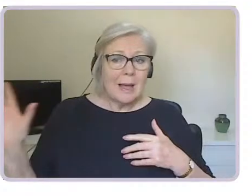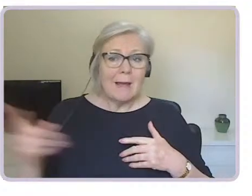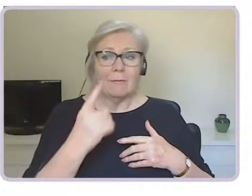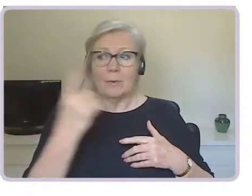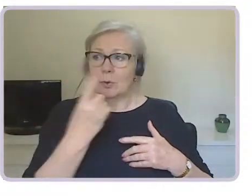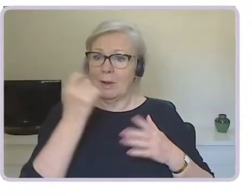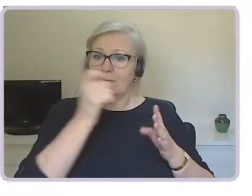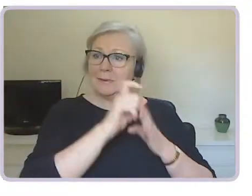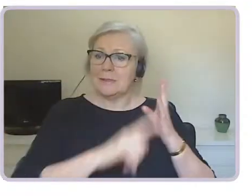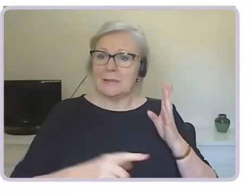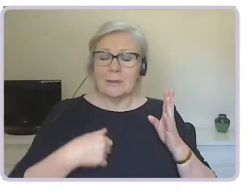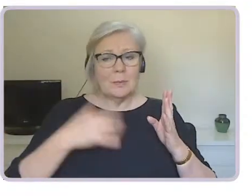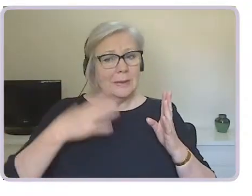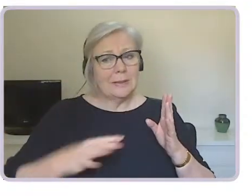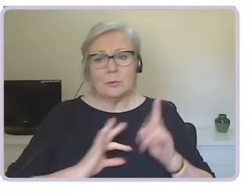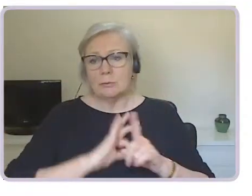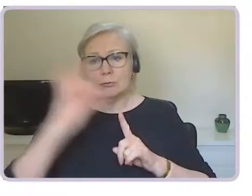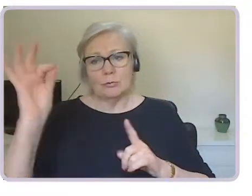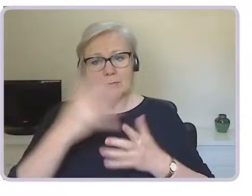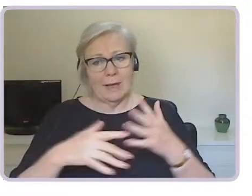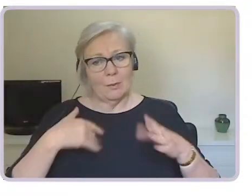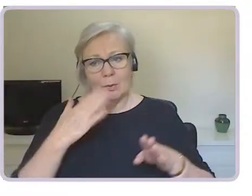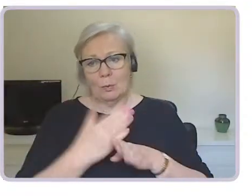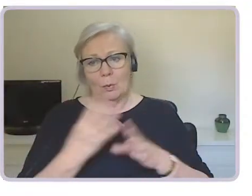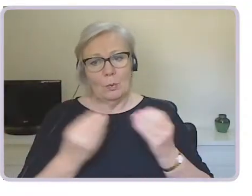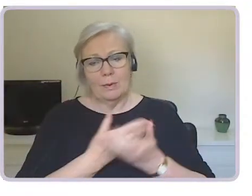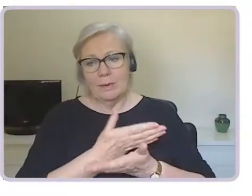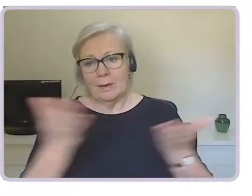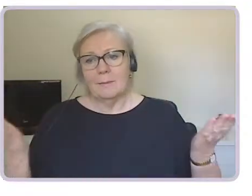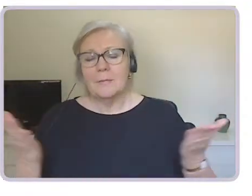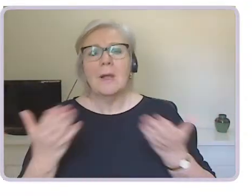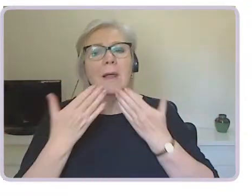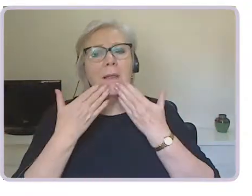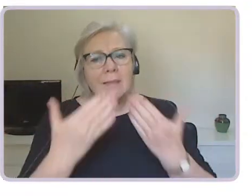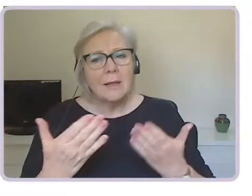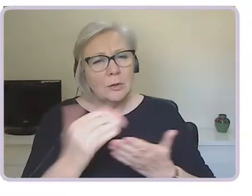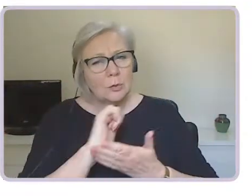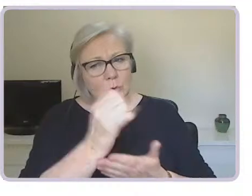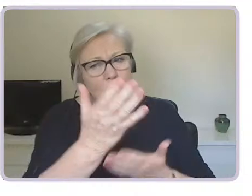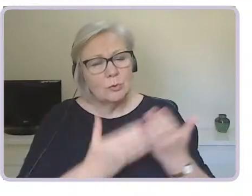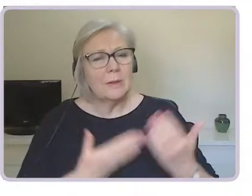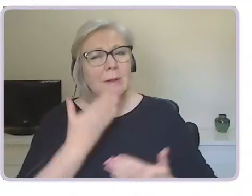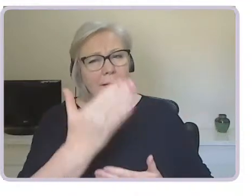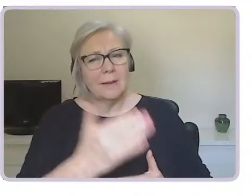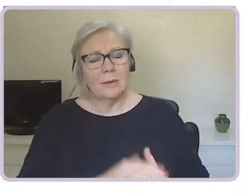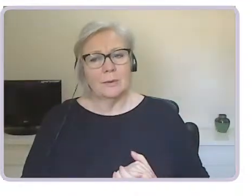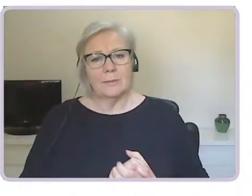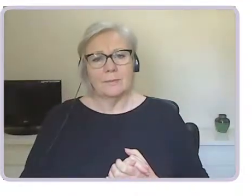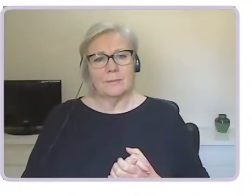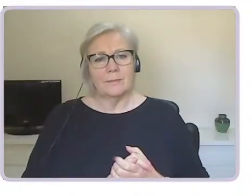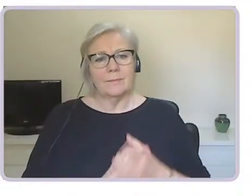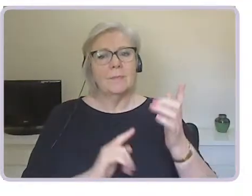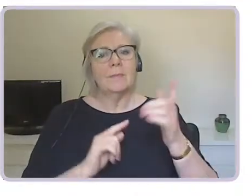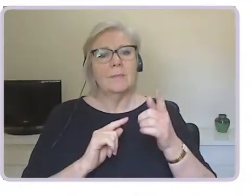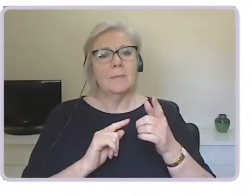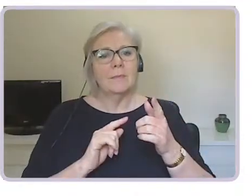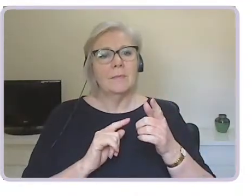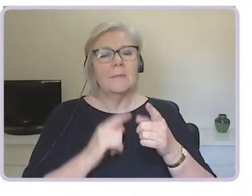well. So thank you for sharing your story. Yeah, thank you. Thank